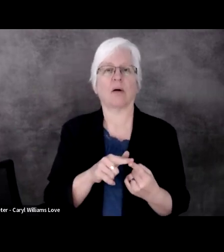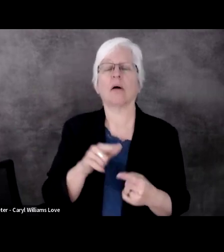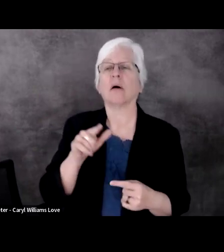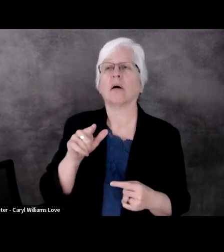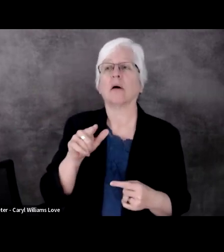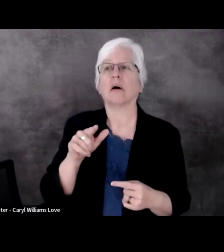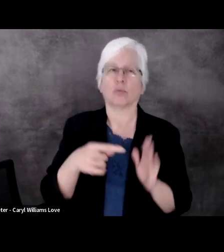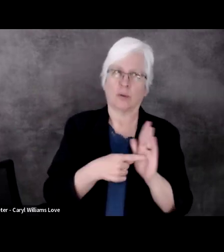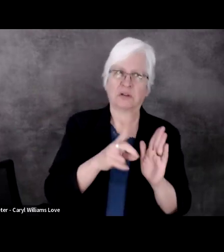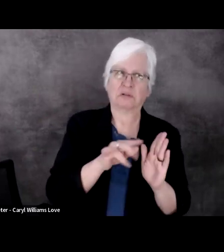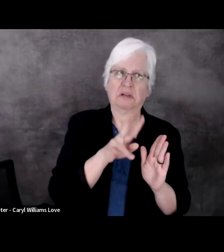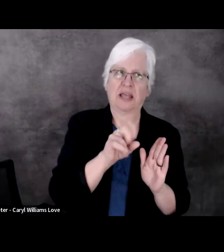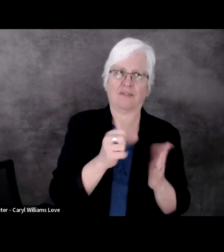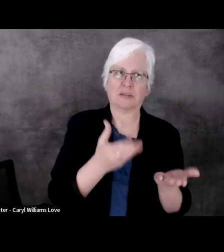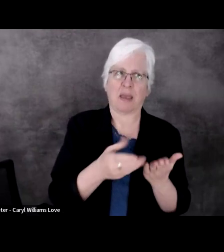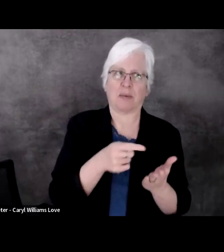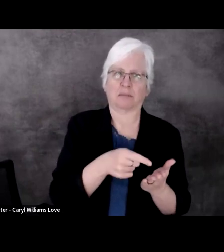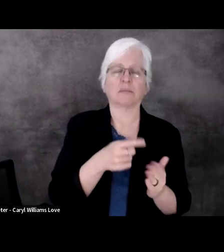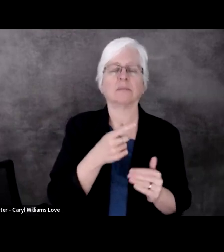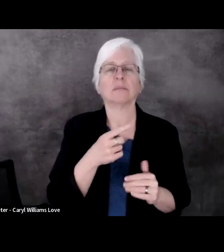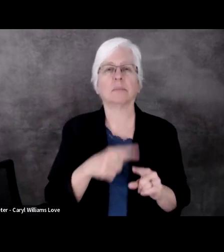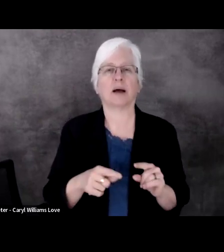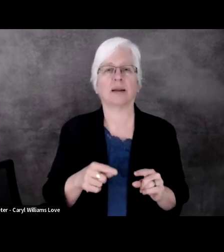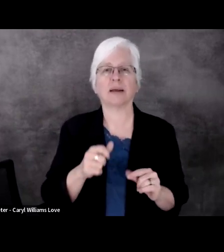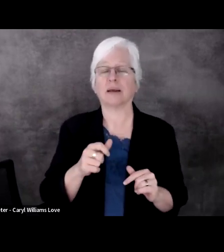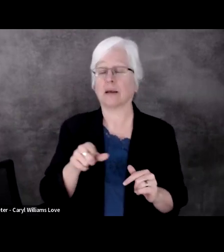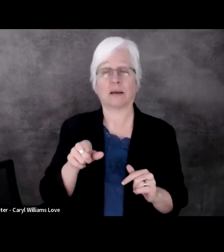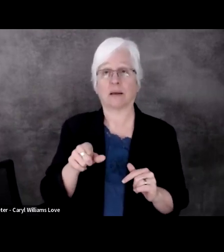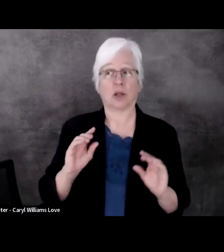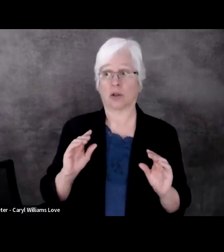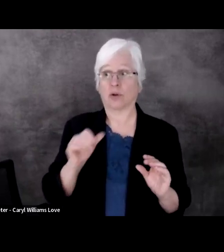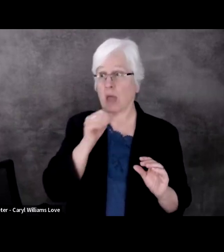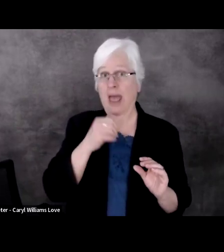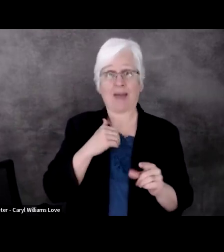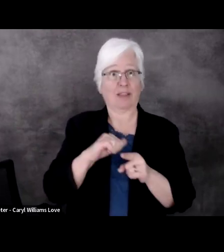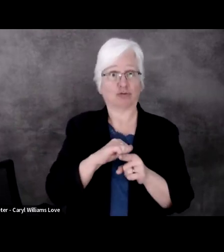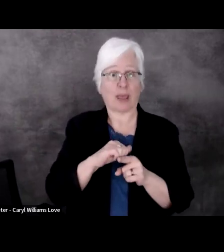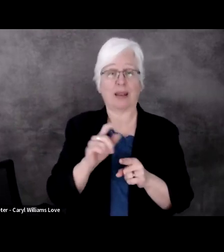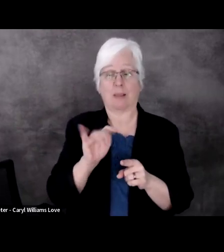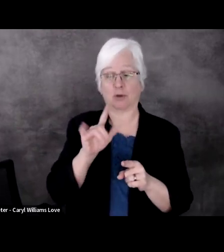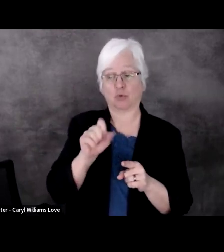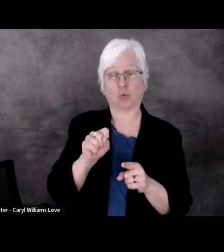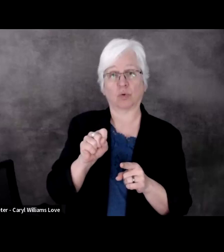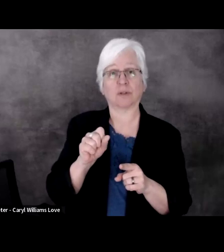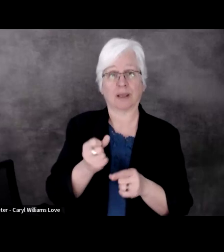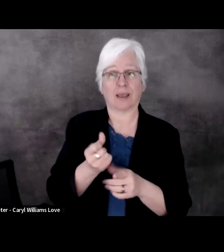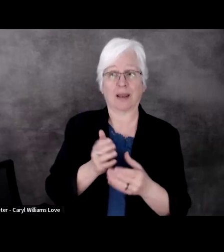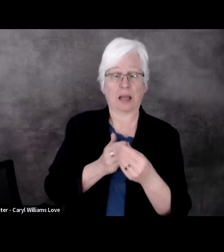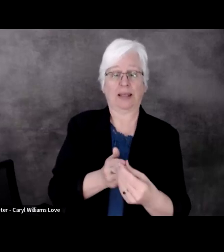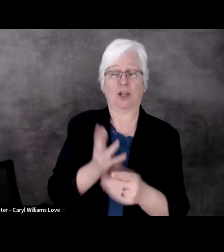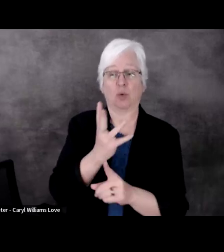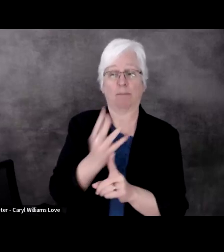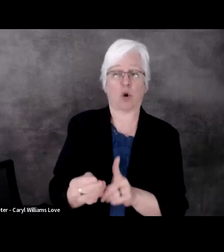this, that not having those tools and that training can be, can lead to burnout and